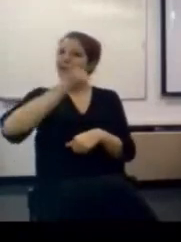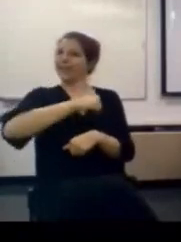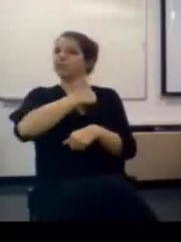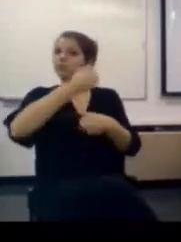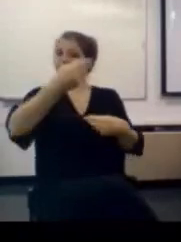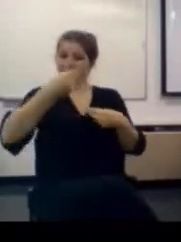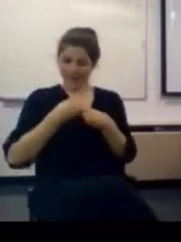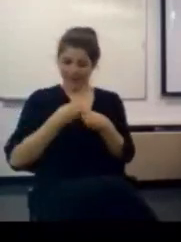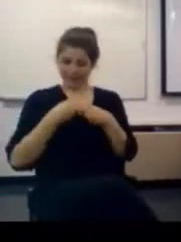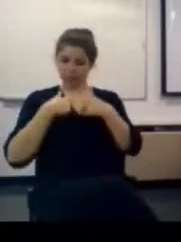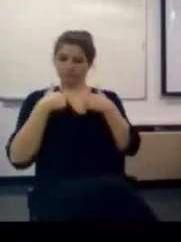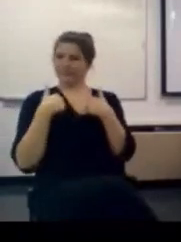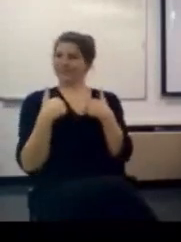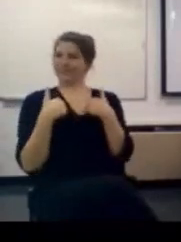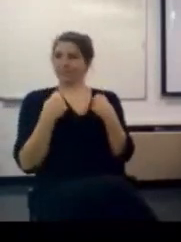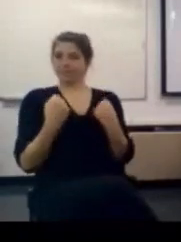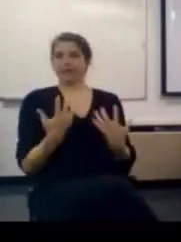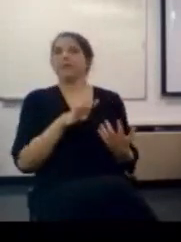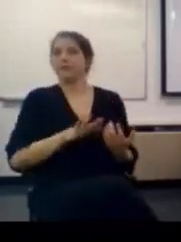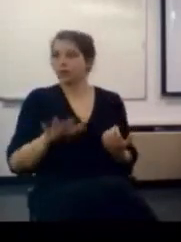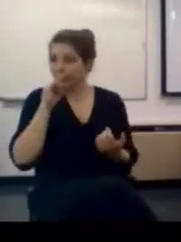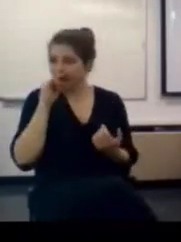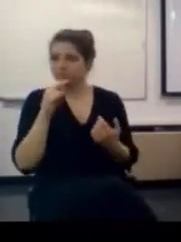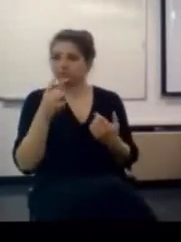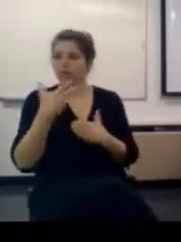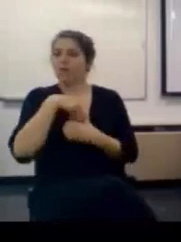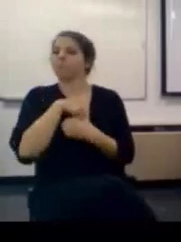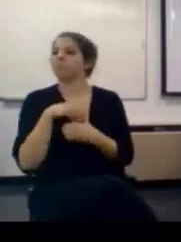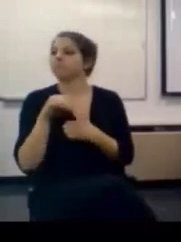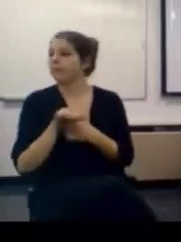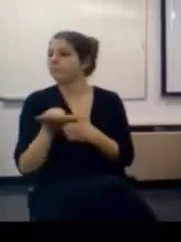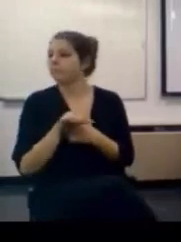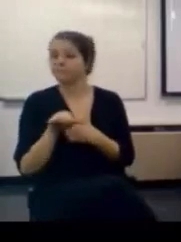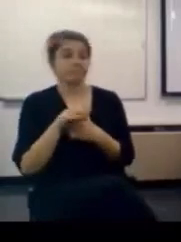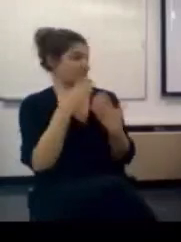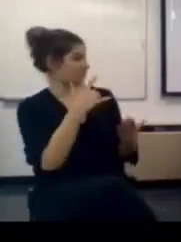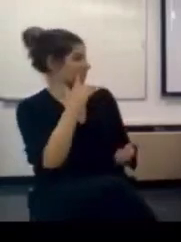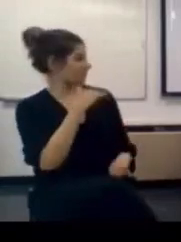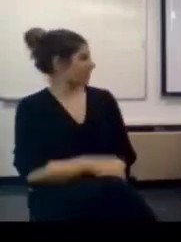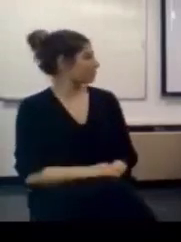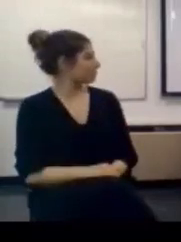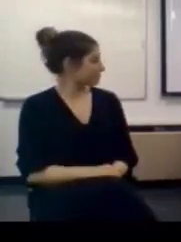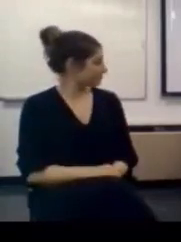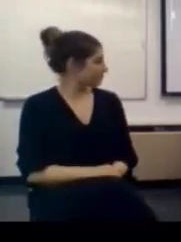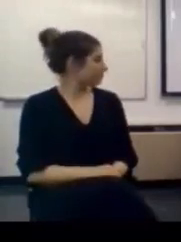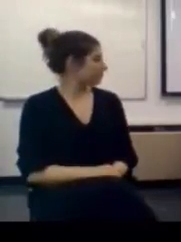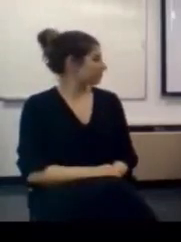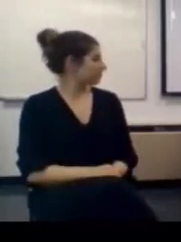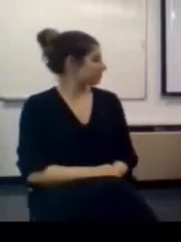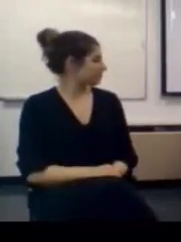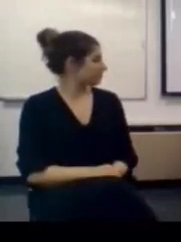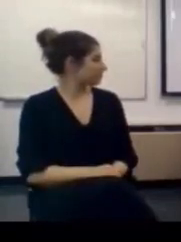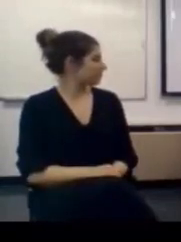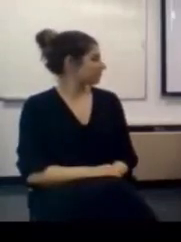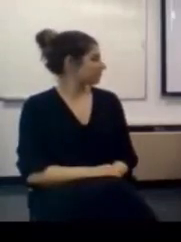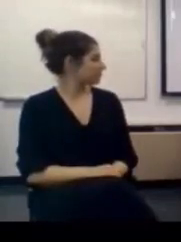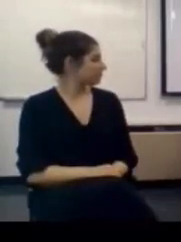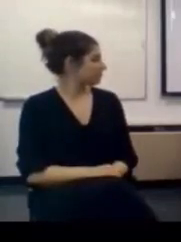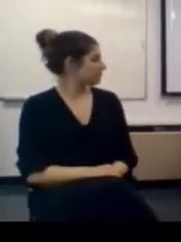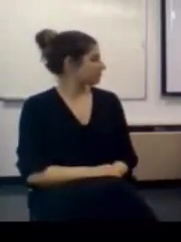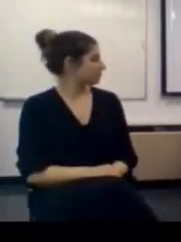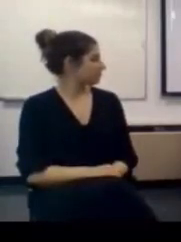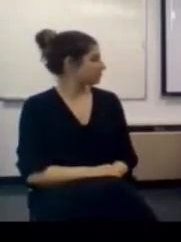of passed some of that on to many of us, her kids. Thank you for that. Thank